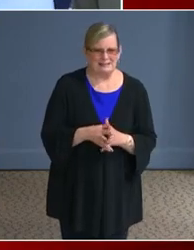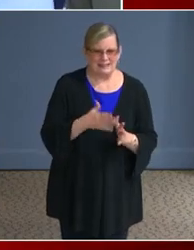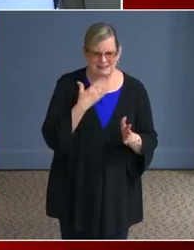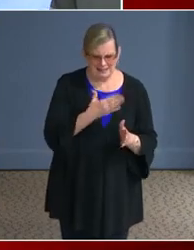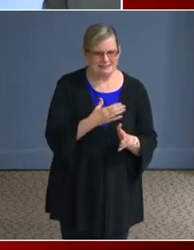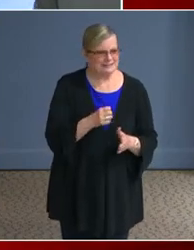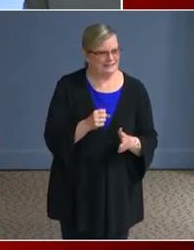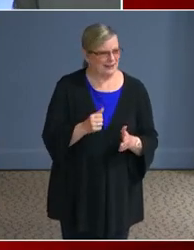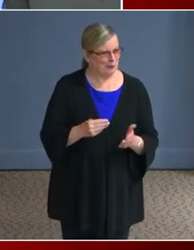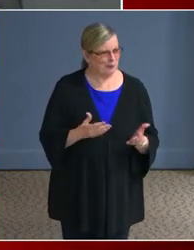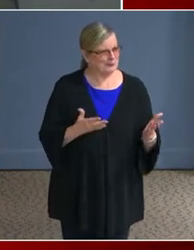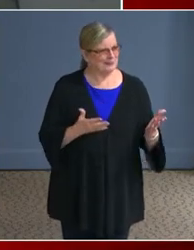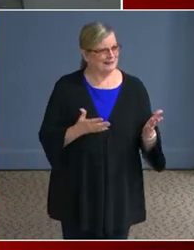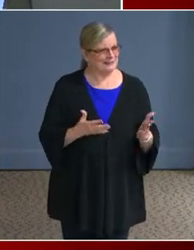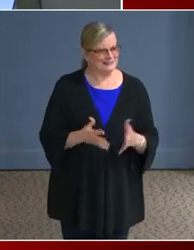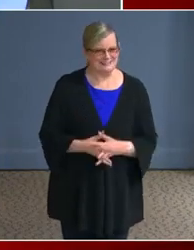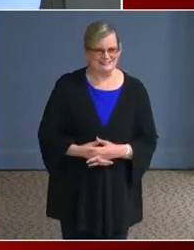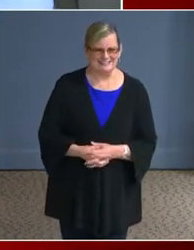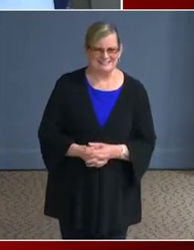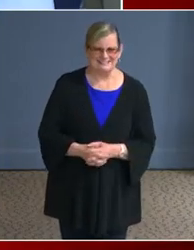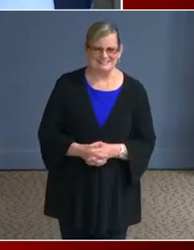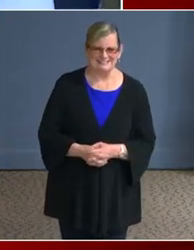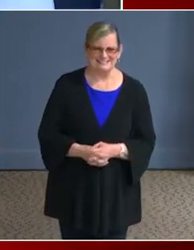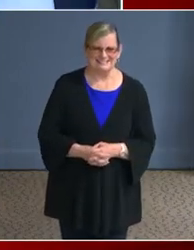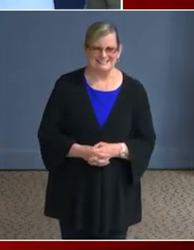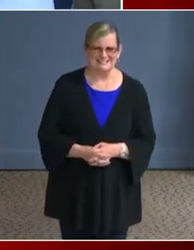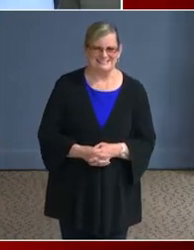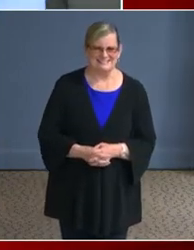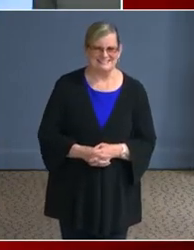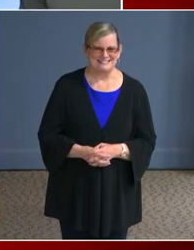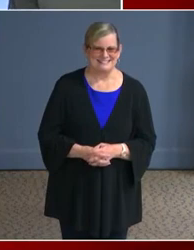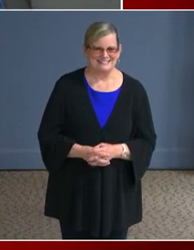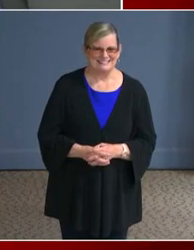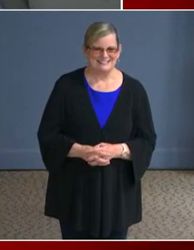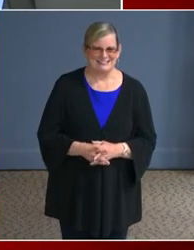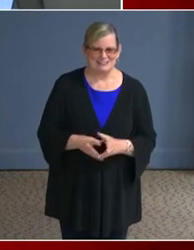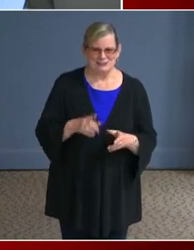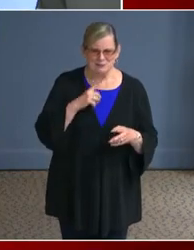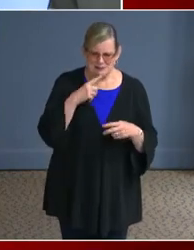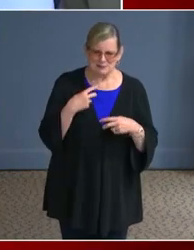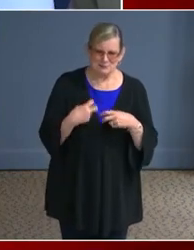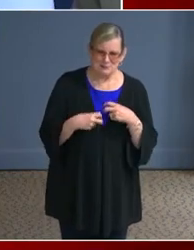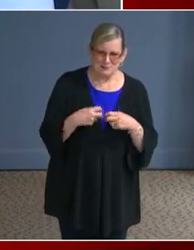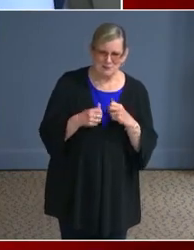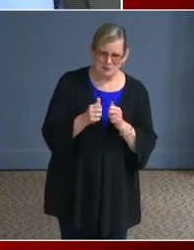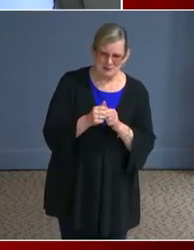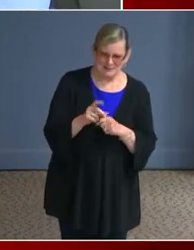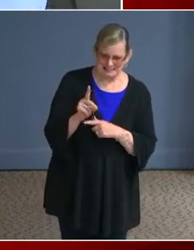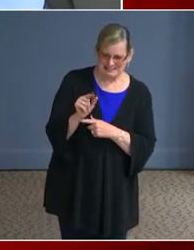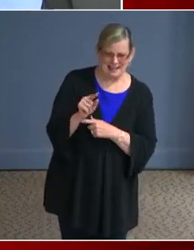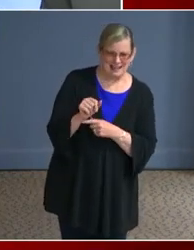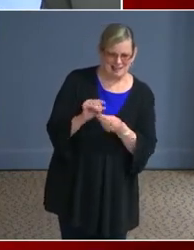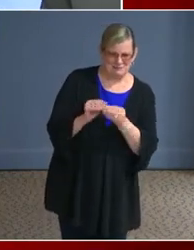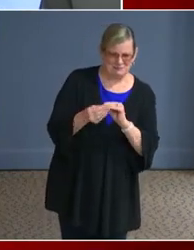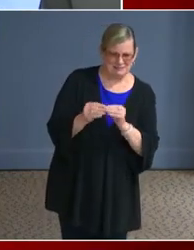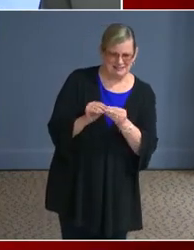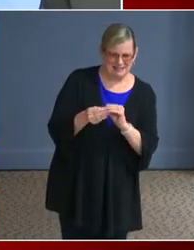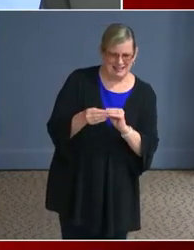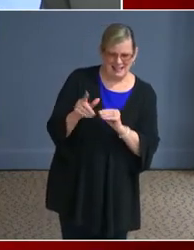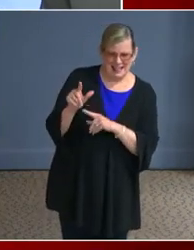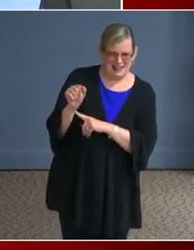Sam was going to answer you. So this is a problem with the data coming from the labs that are...